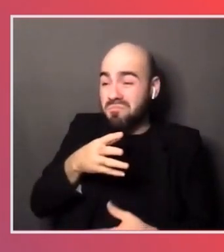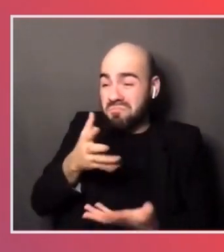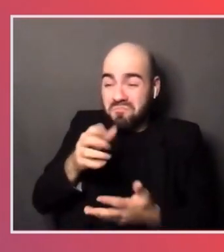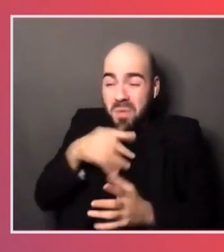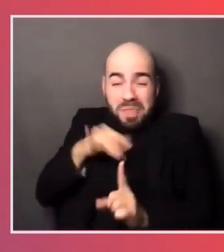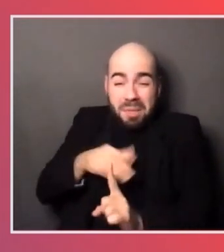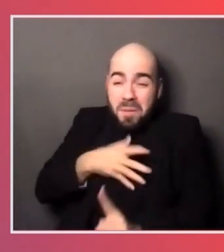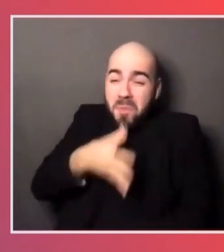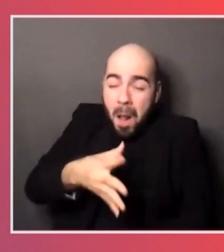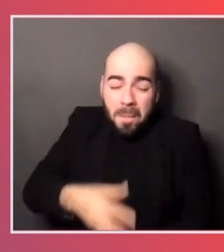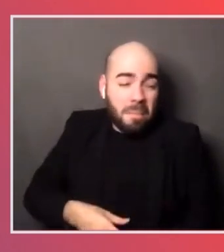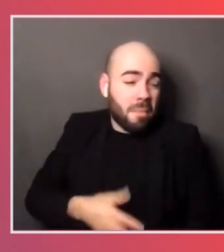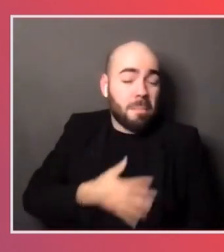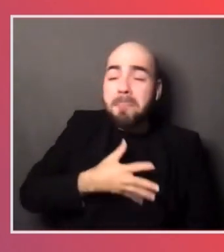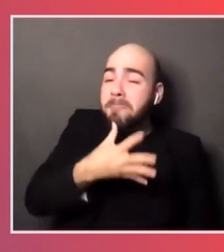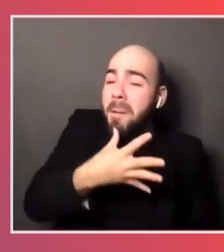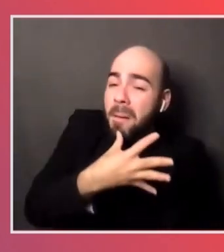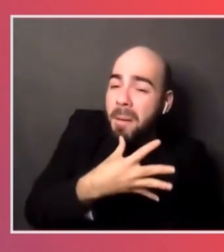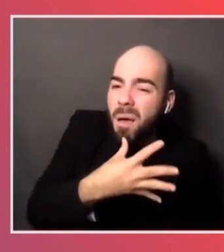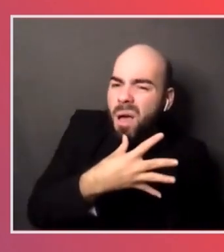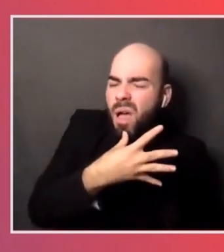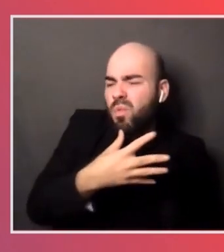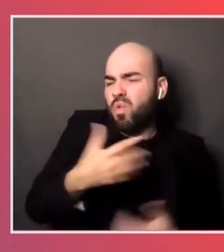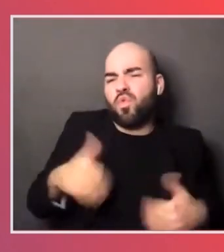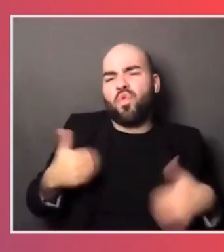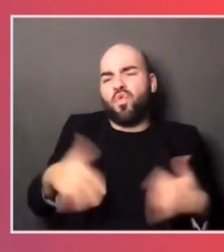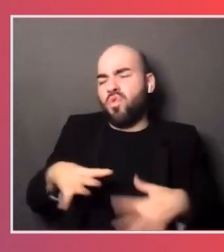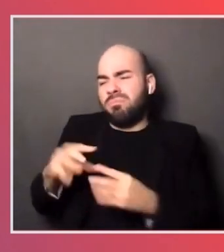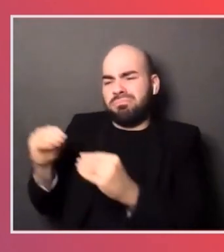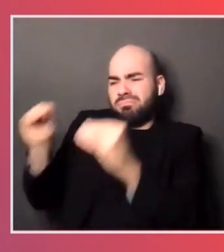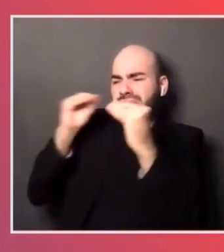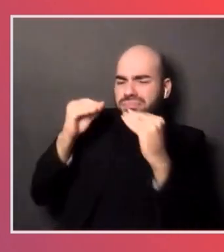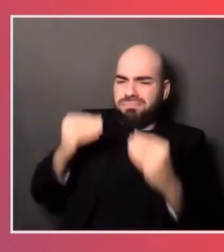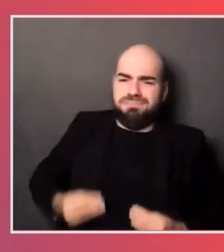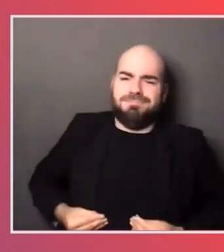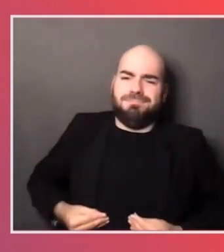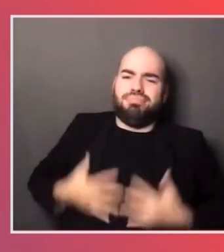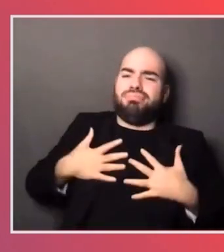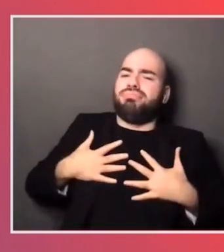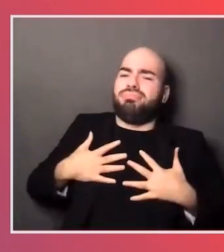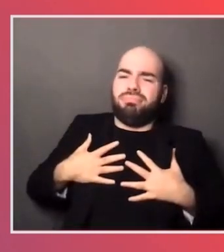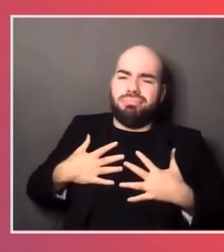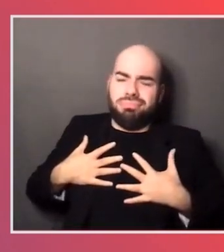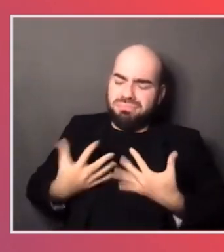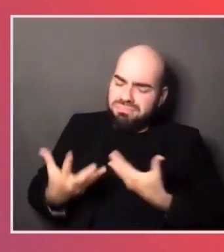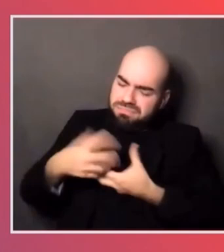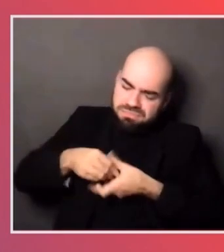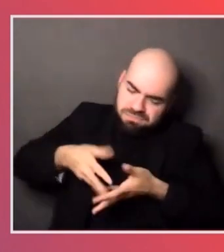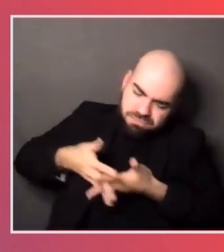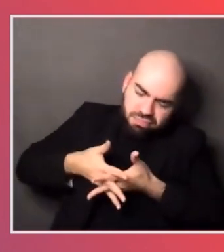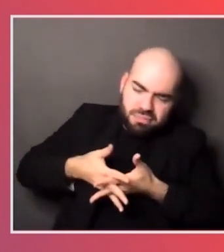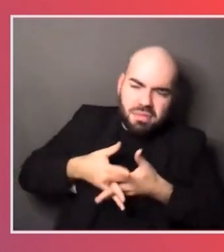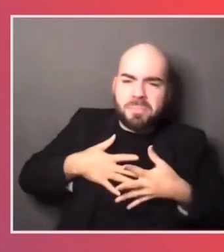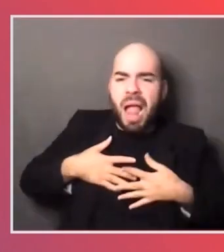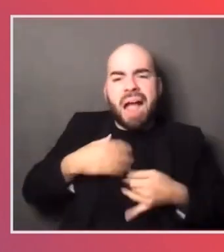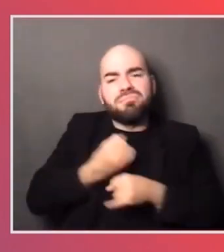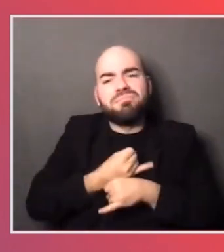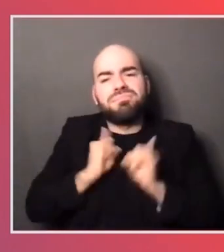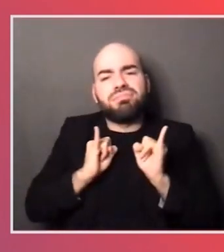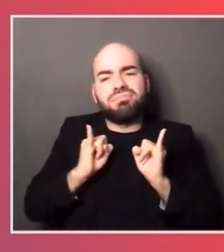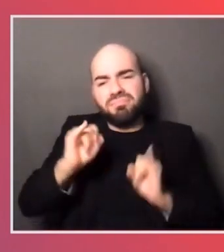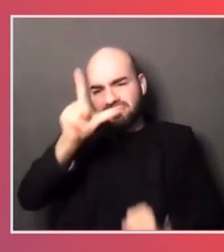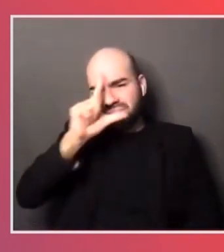know, inspired that kind of independence in me, and so, you know, so in Natasha and so forth.